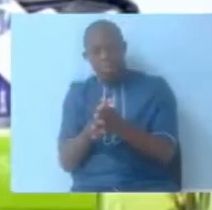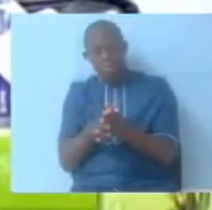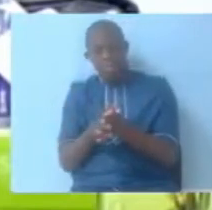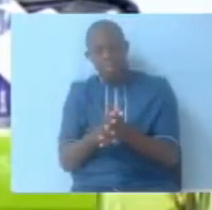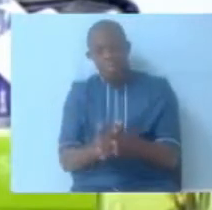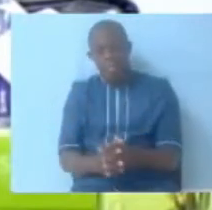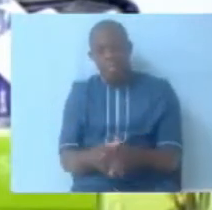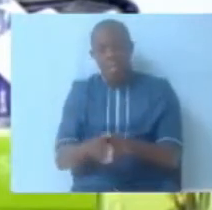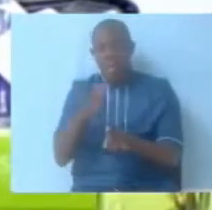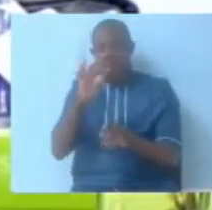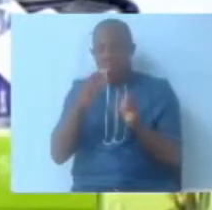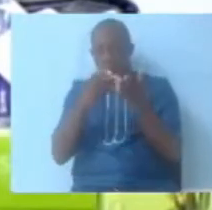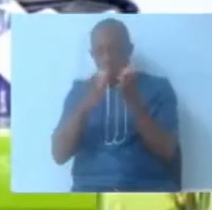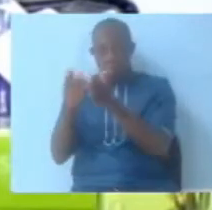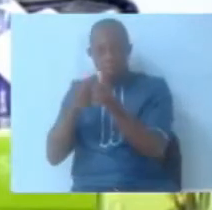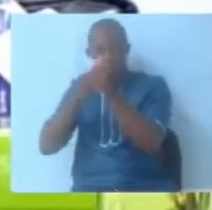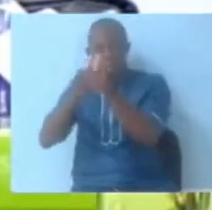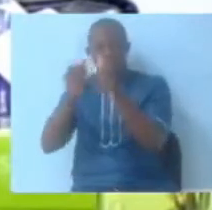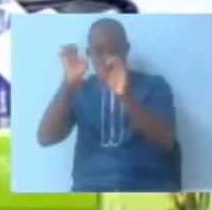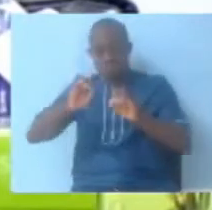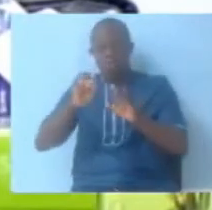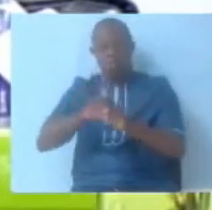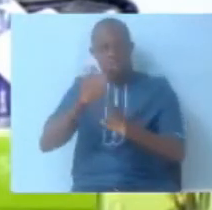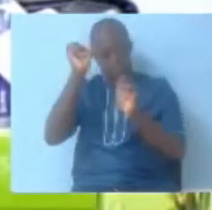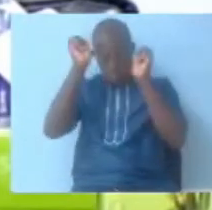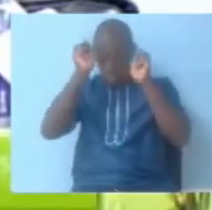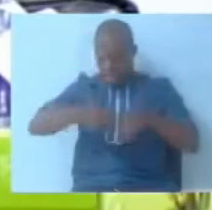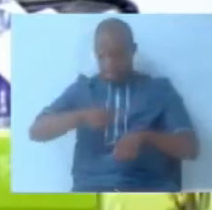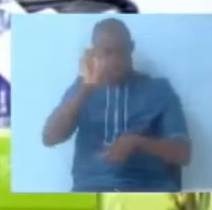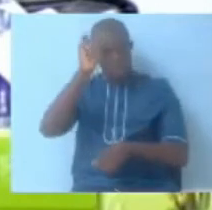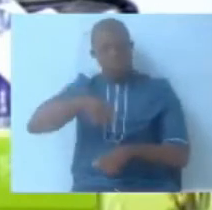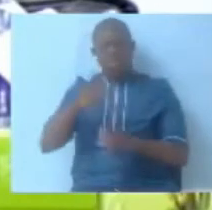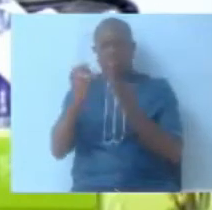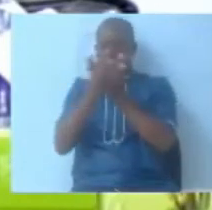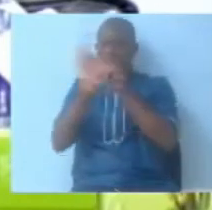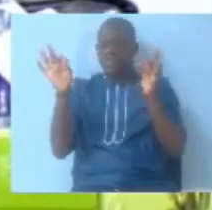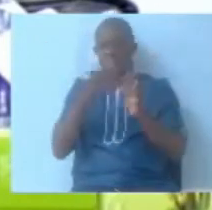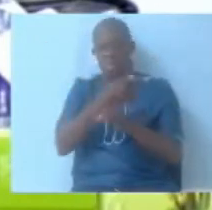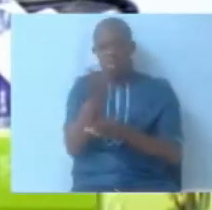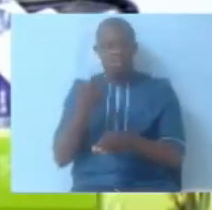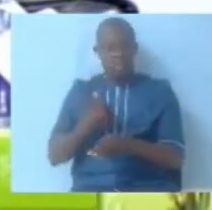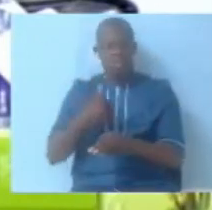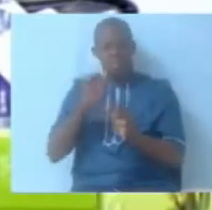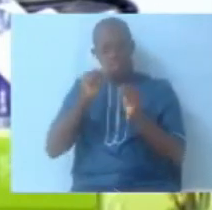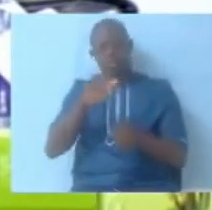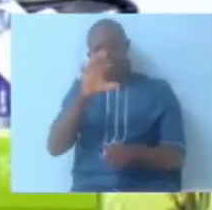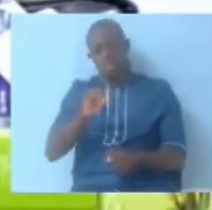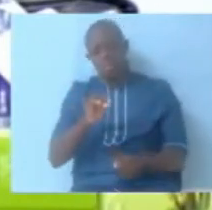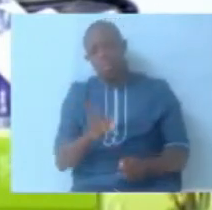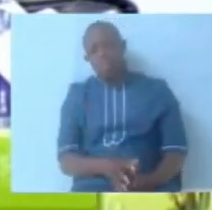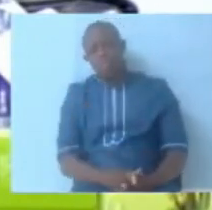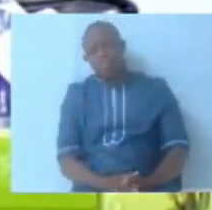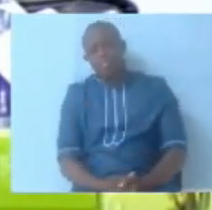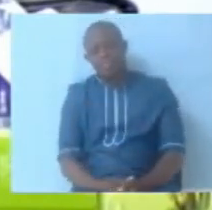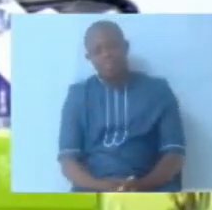been followed, I was definitely going to release them. Amunta kolu belari nu nyami wala mnyintiko wete law